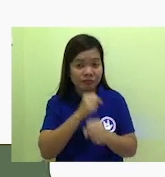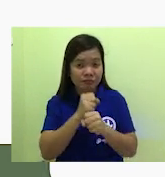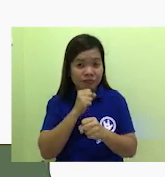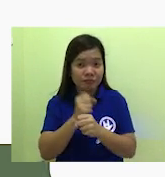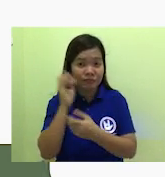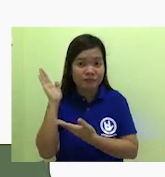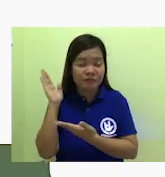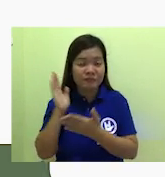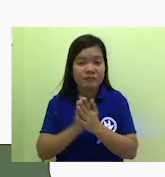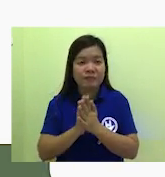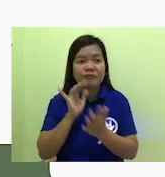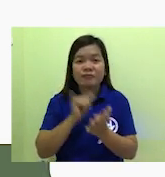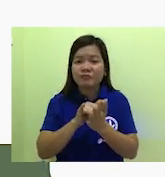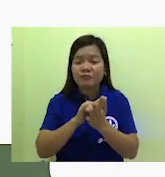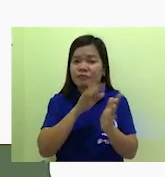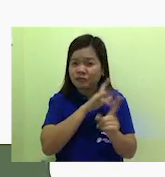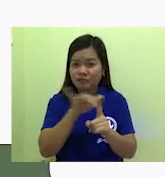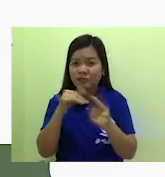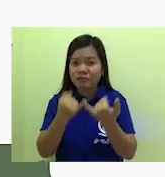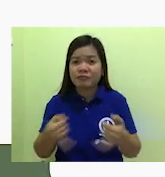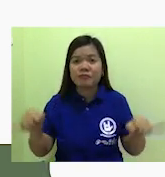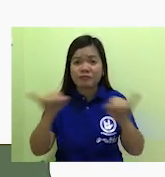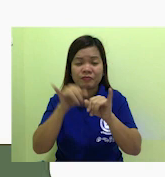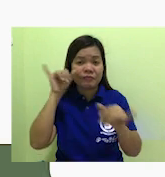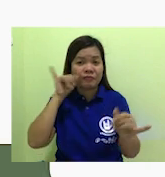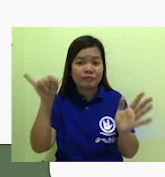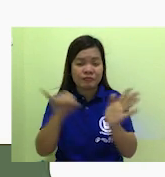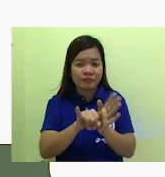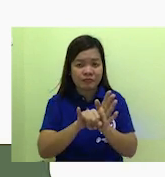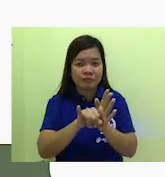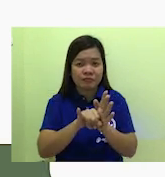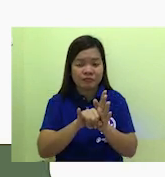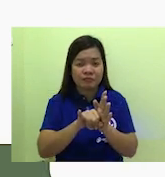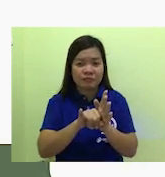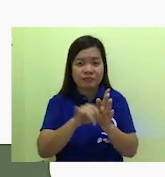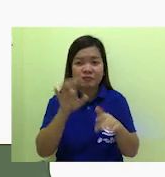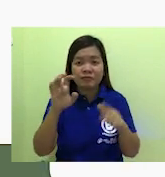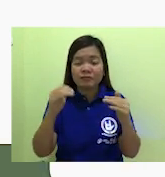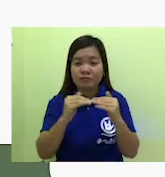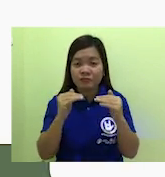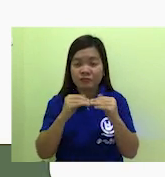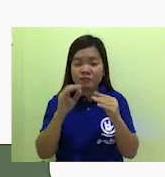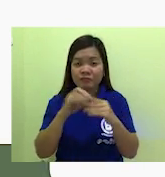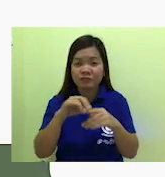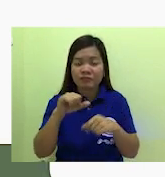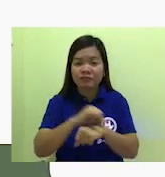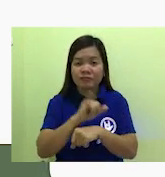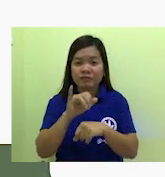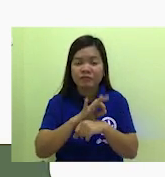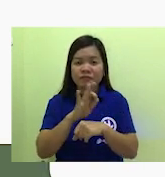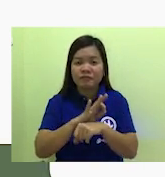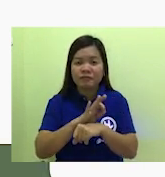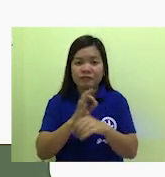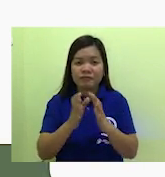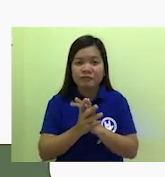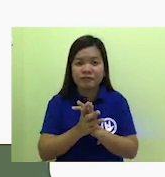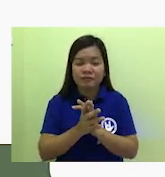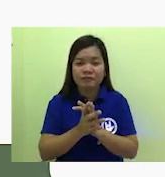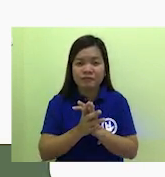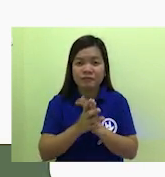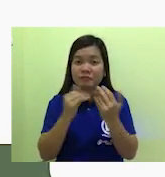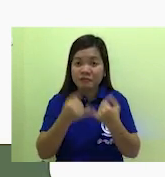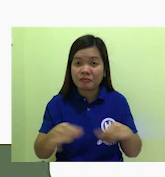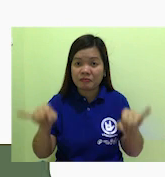have observed the importance of determining the equation of a quadratic function, primarily when